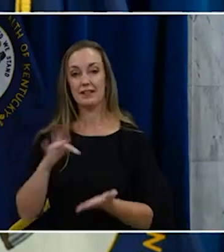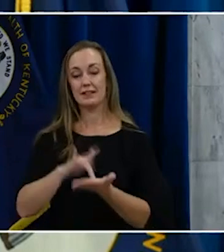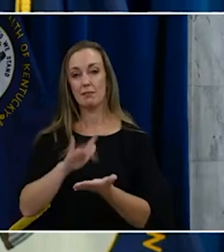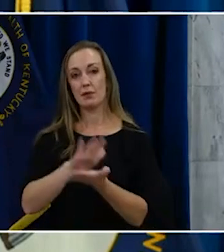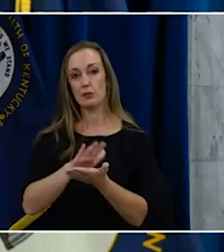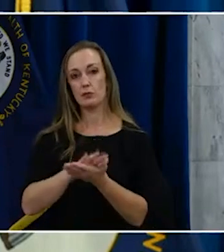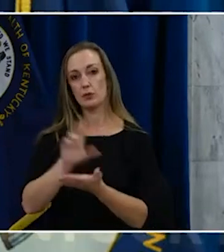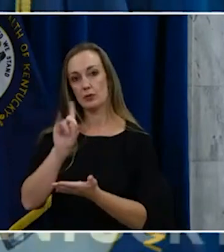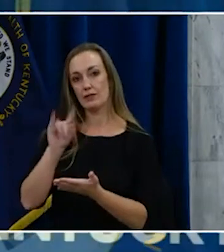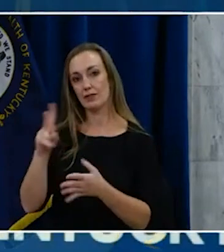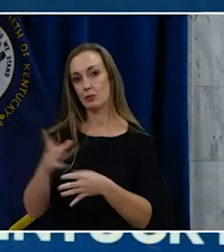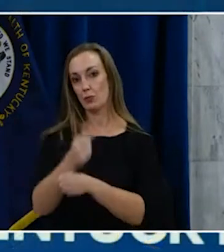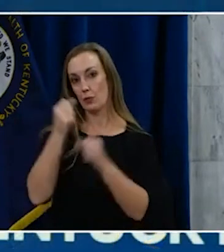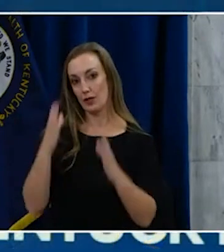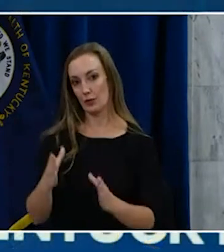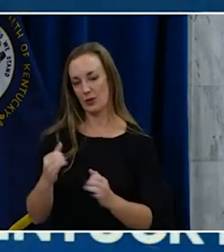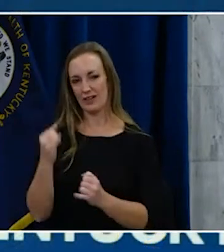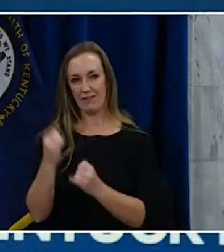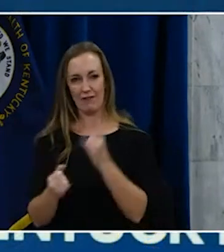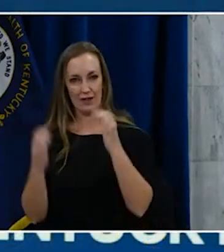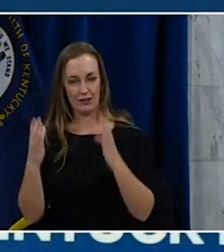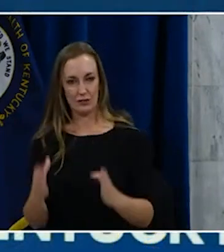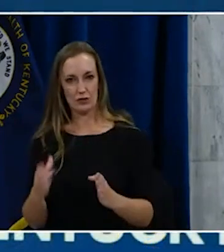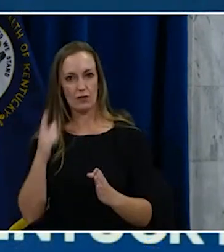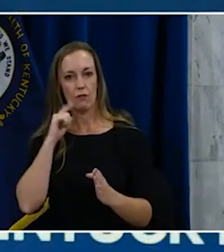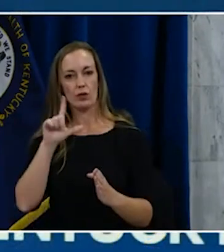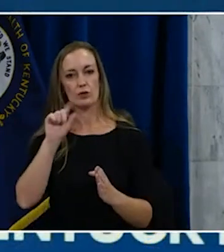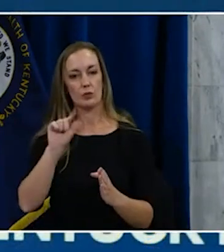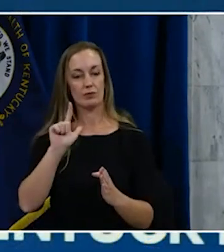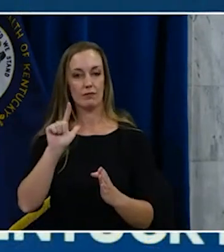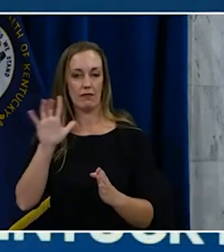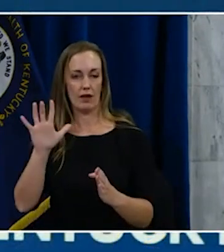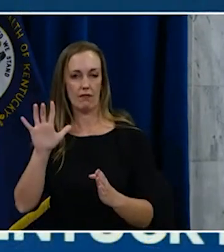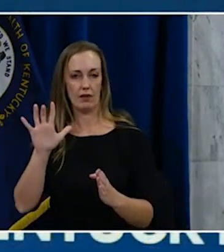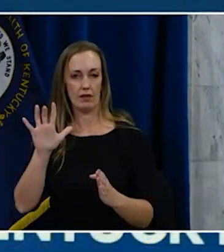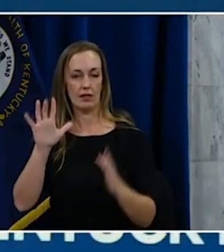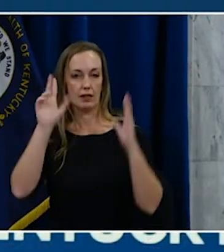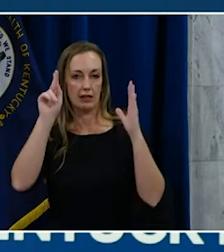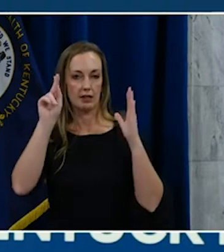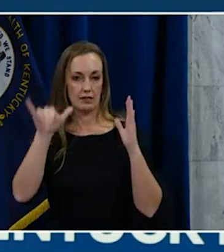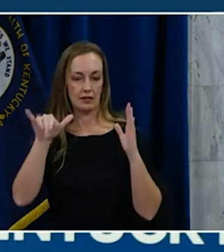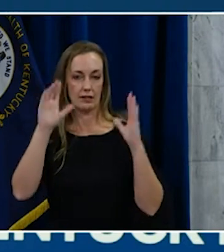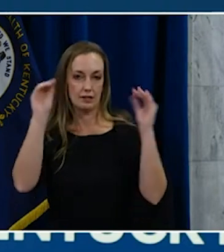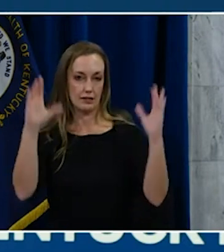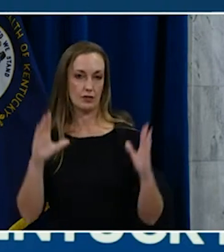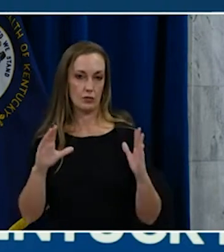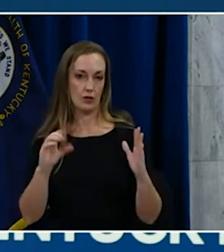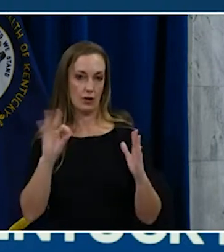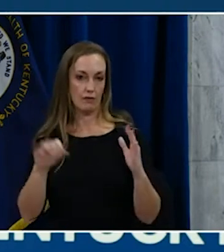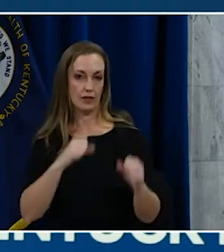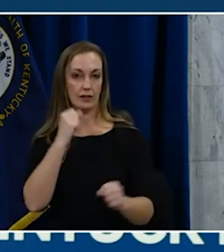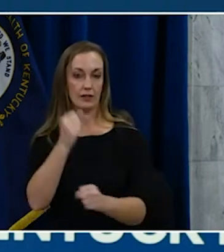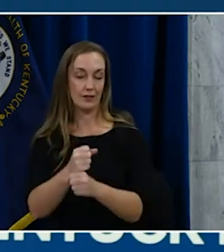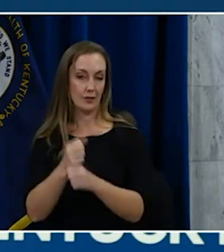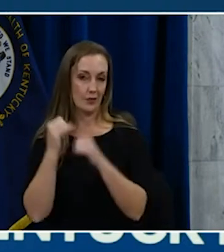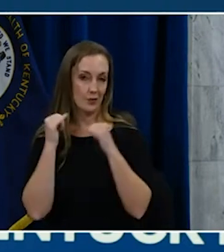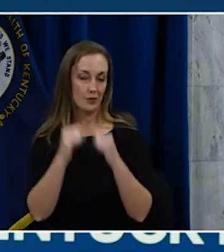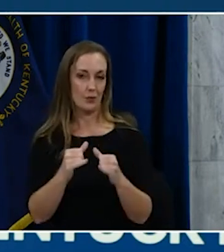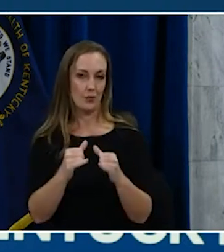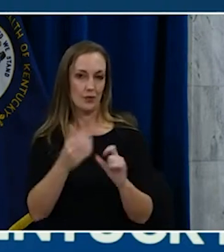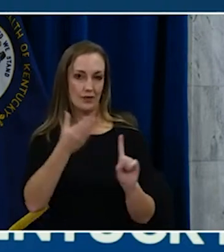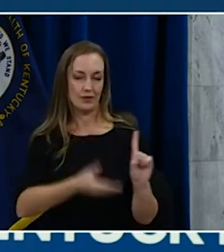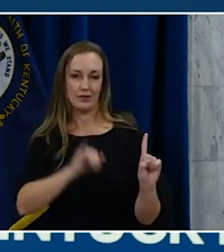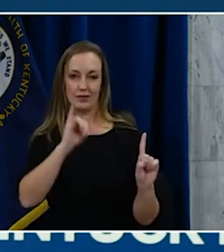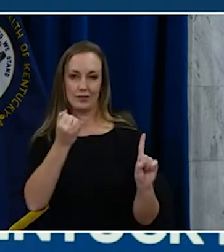school division winner and finalist for the 2025 Kentucky Teacher of the Year Award